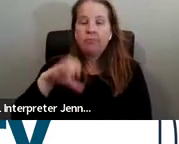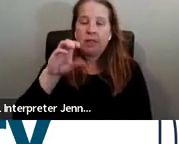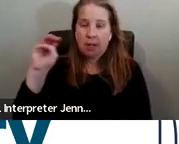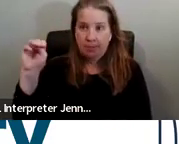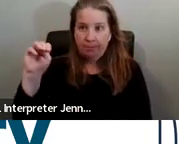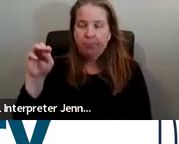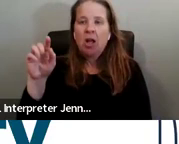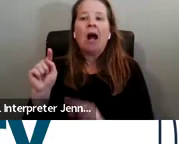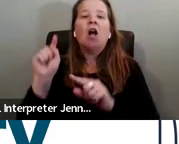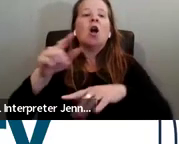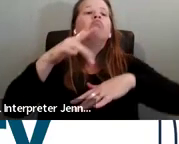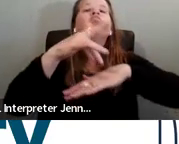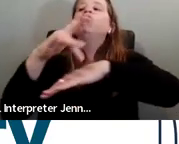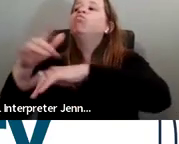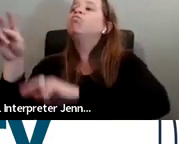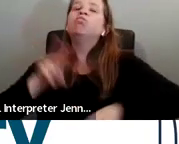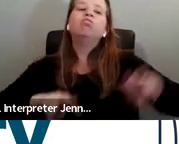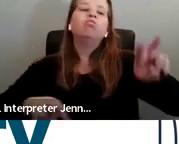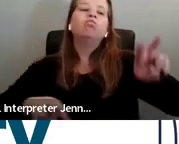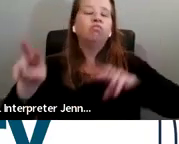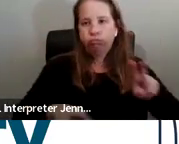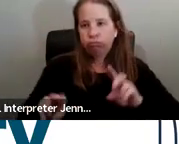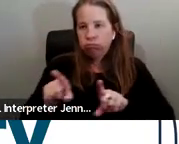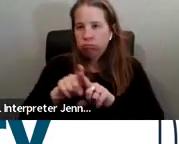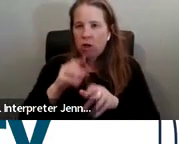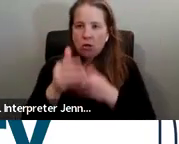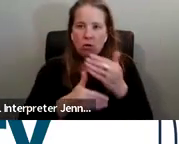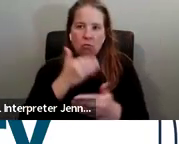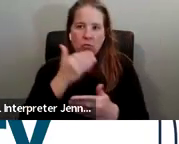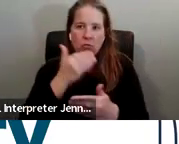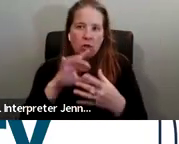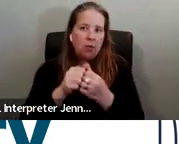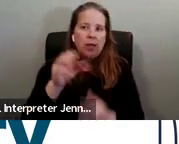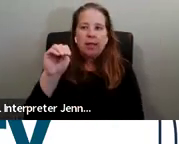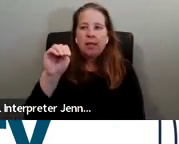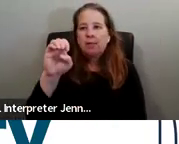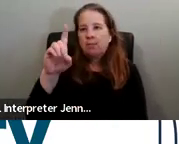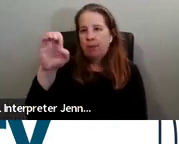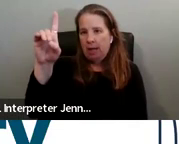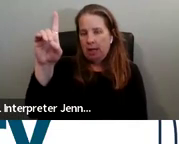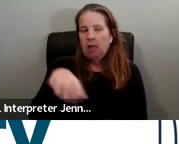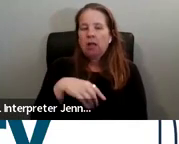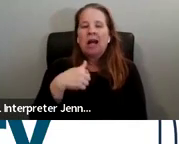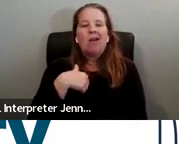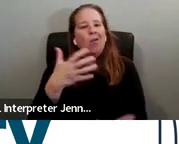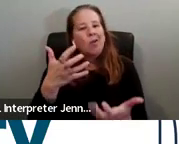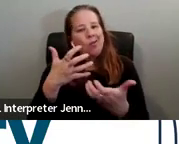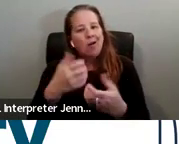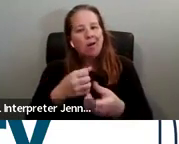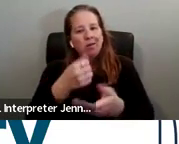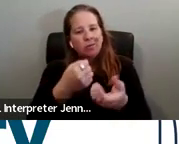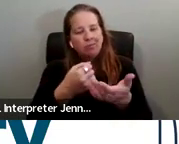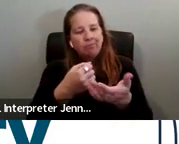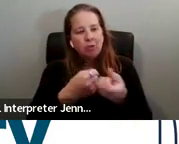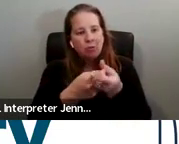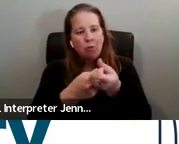are doing site visits and other processes around Medicaid. We want to support advocates to be able